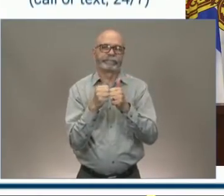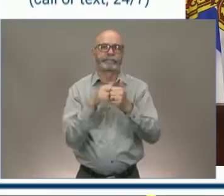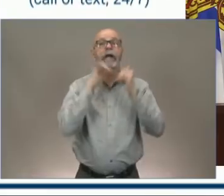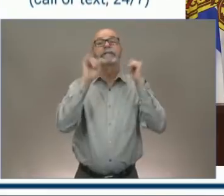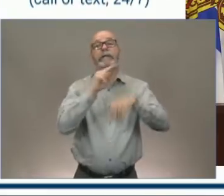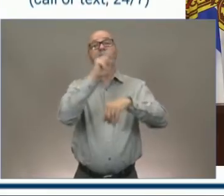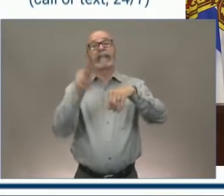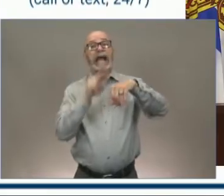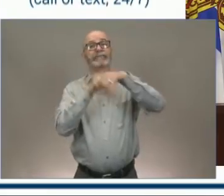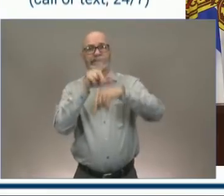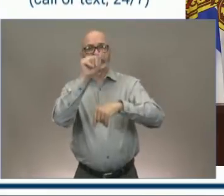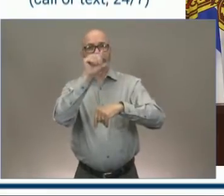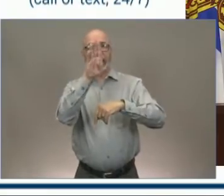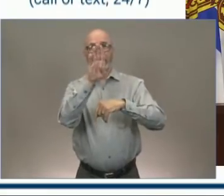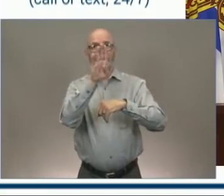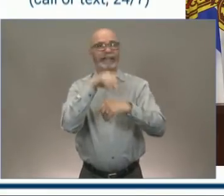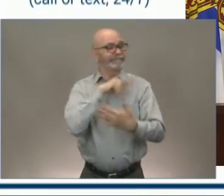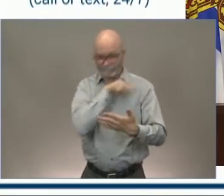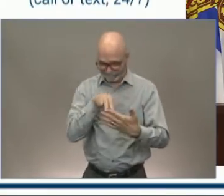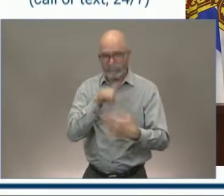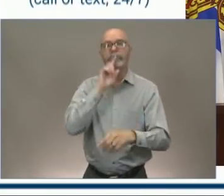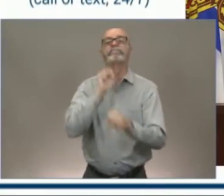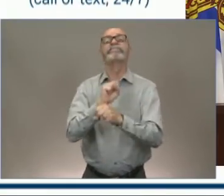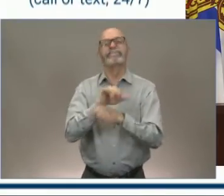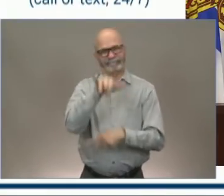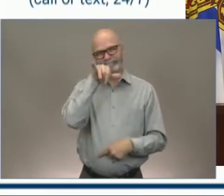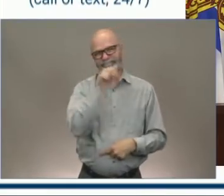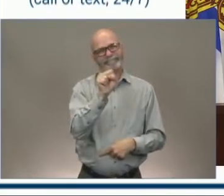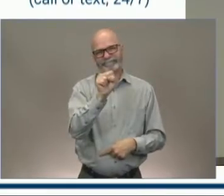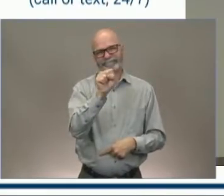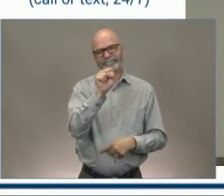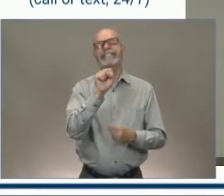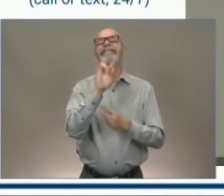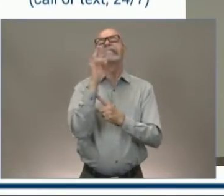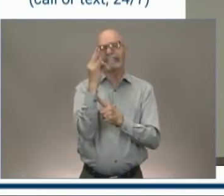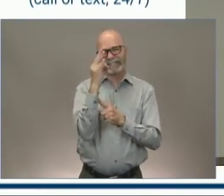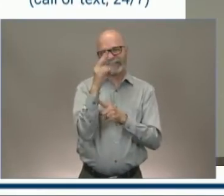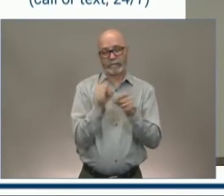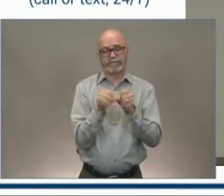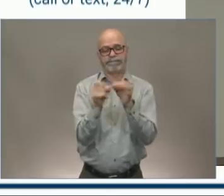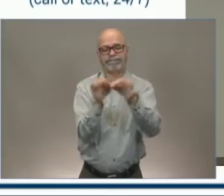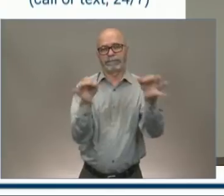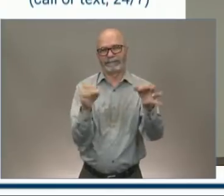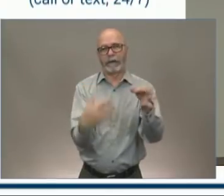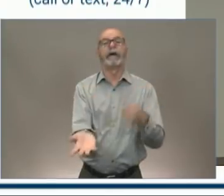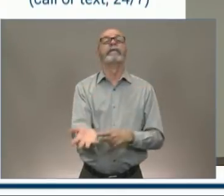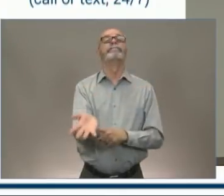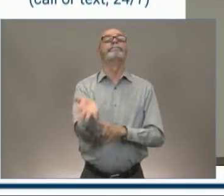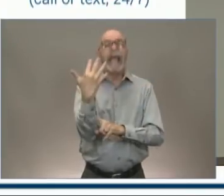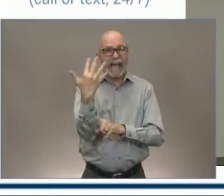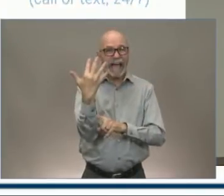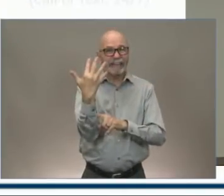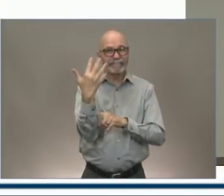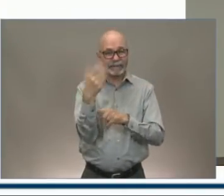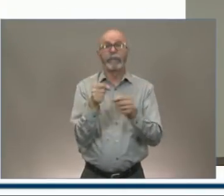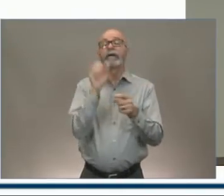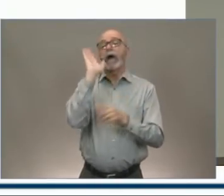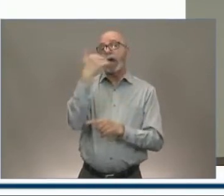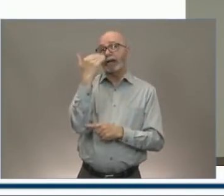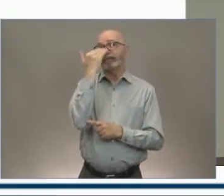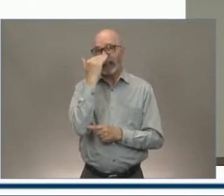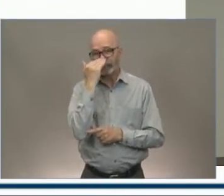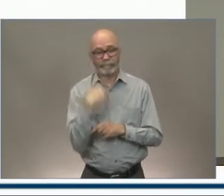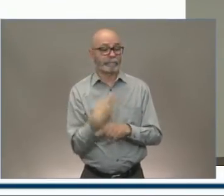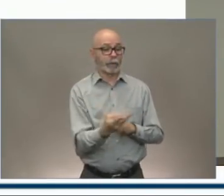new variant cases, 2 UK and 5 South African. This brings the total number of cases of the UK variant in Nova Scotia